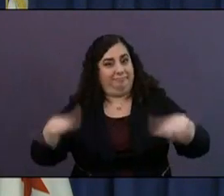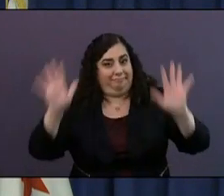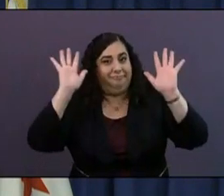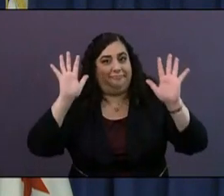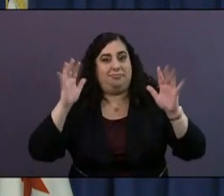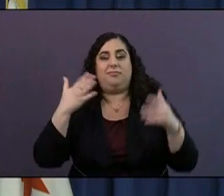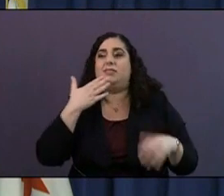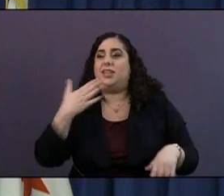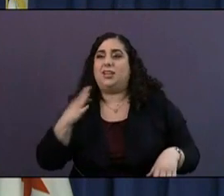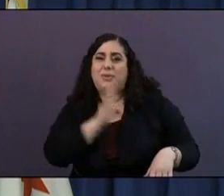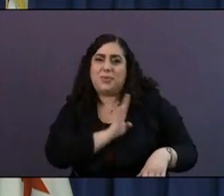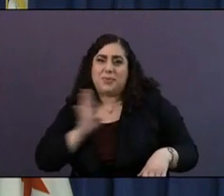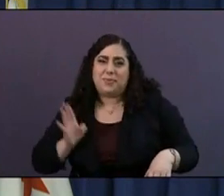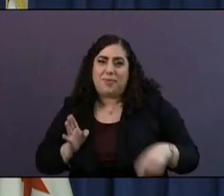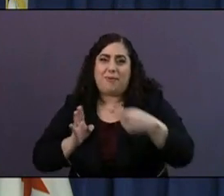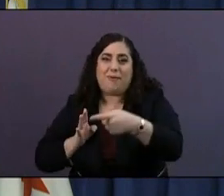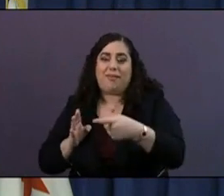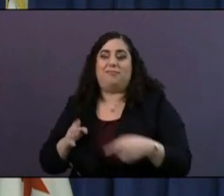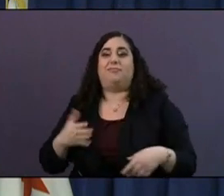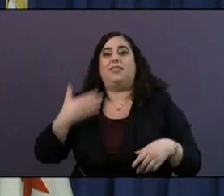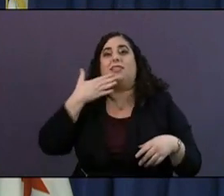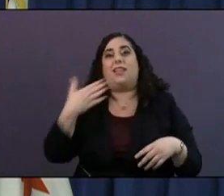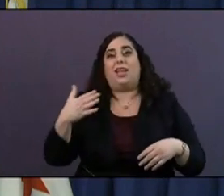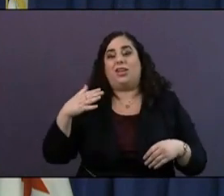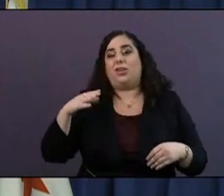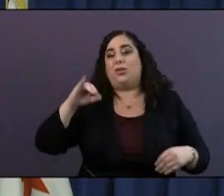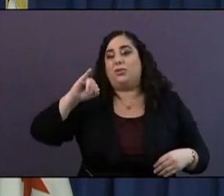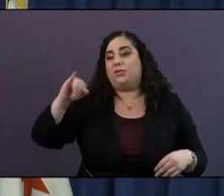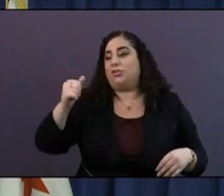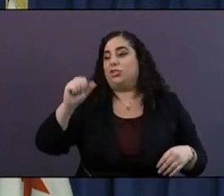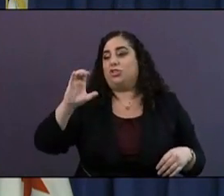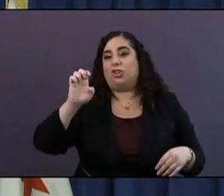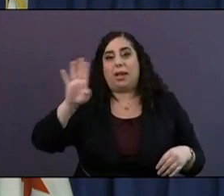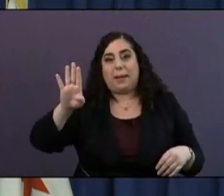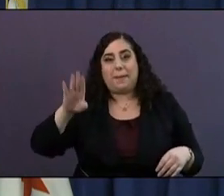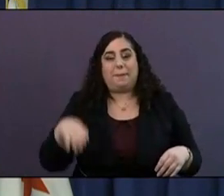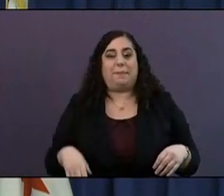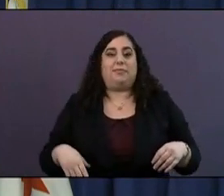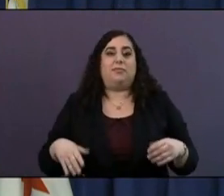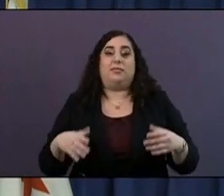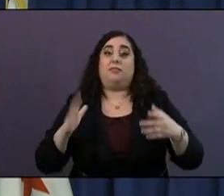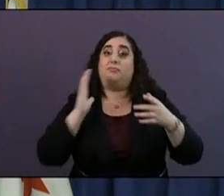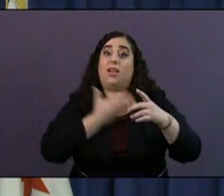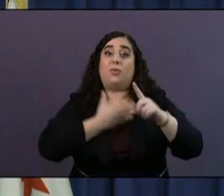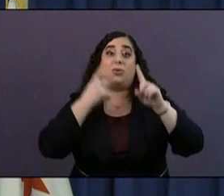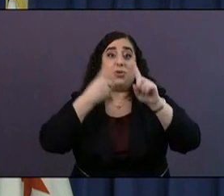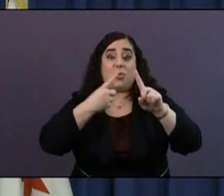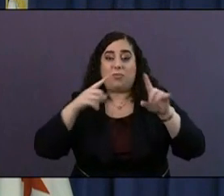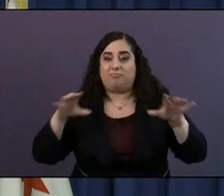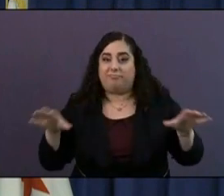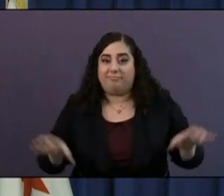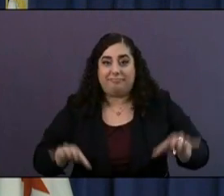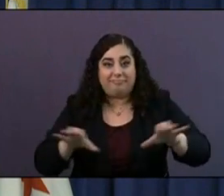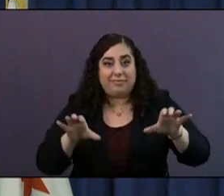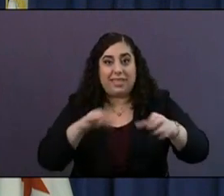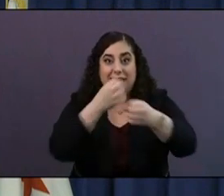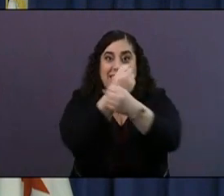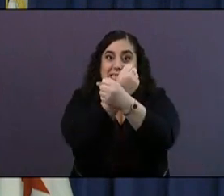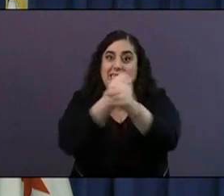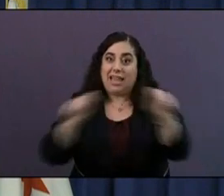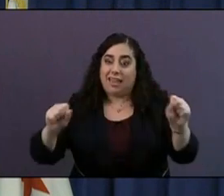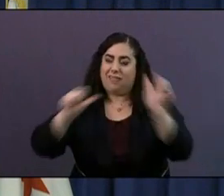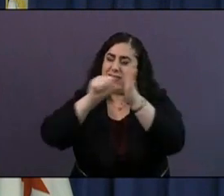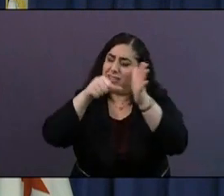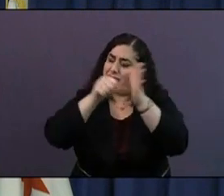board, our ability to move expeditiously and safely, I think, is just one of the tremendous benefits that we